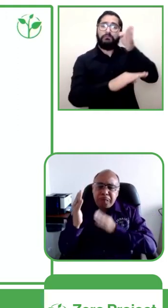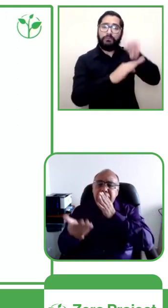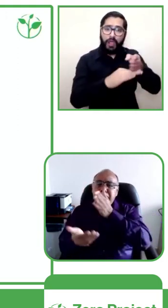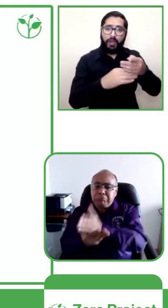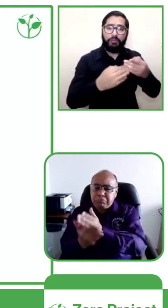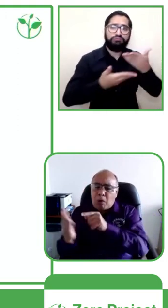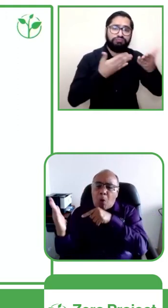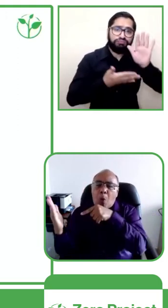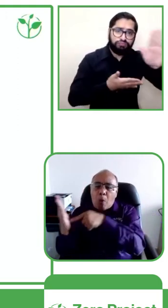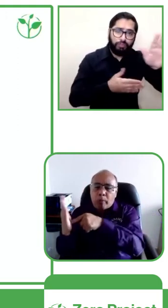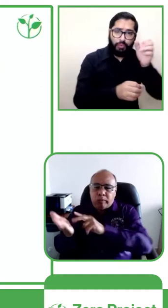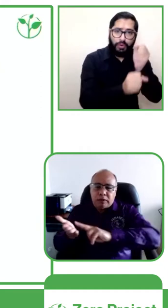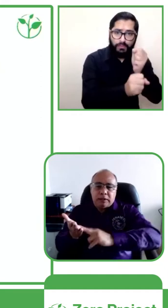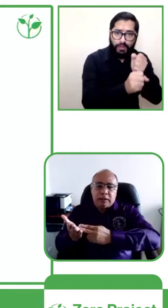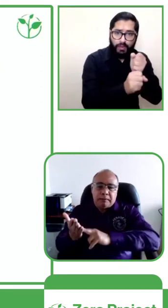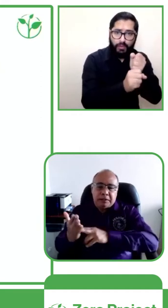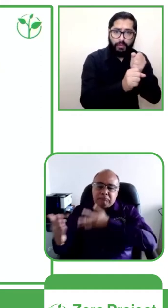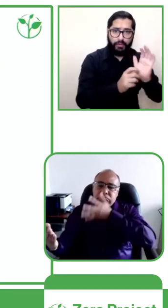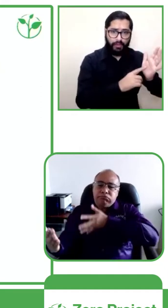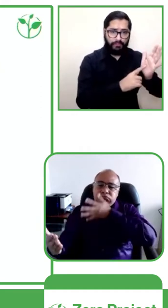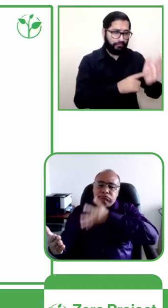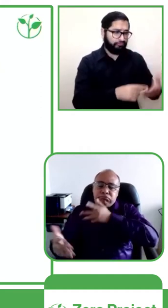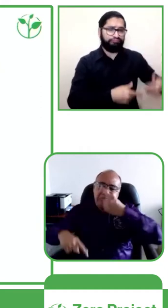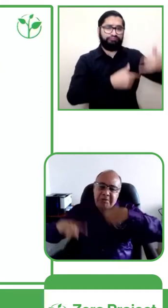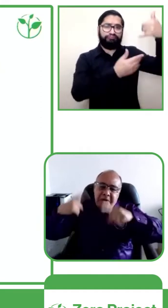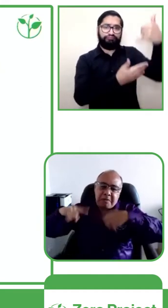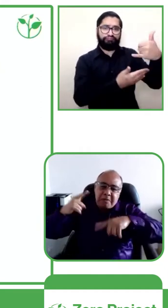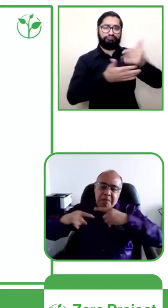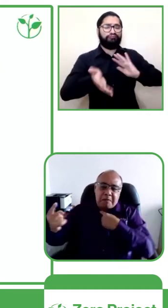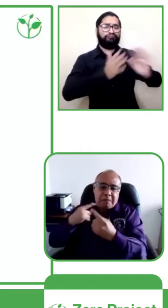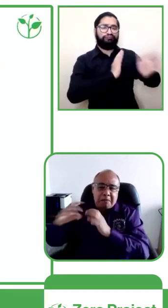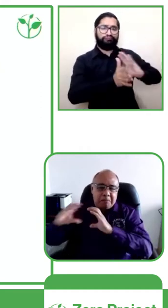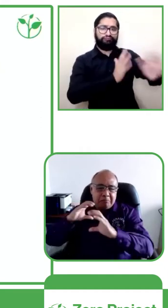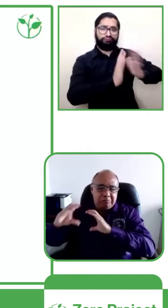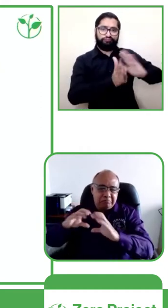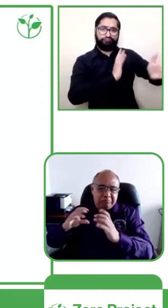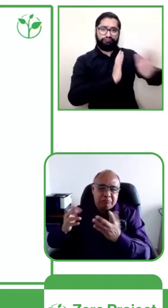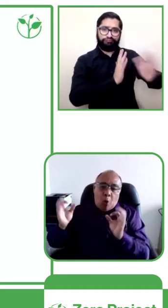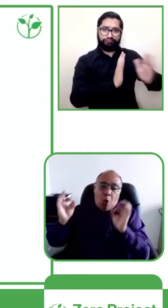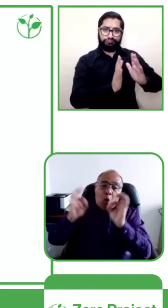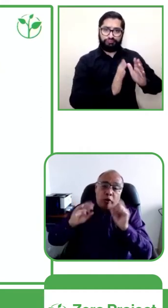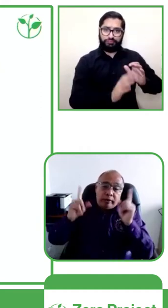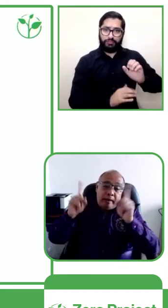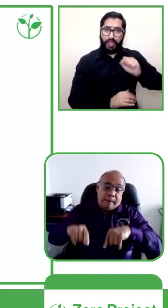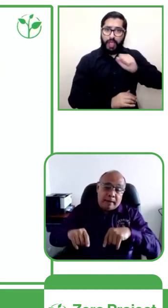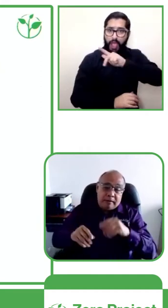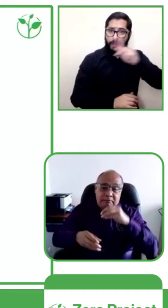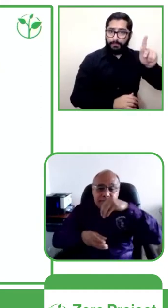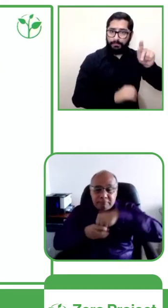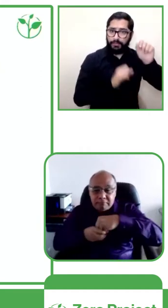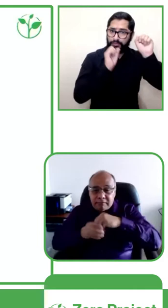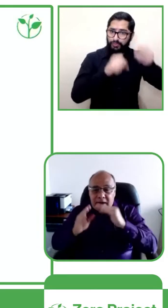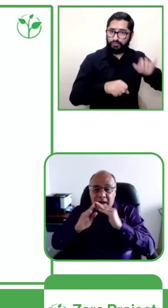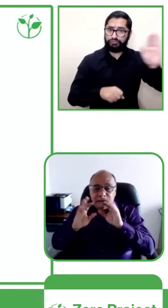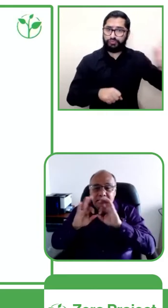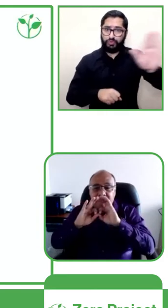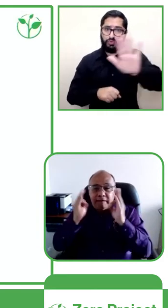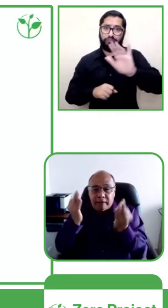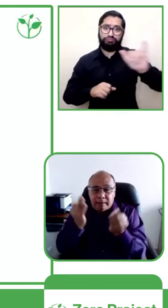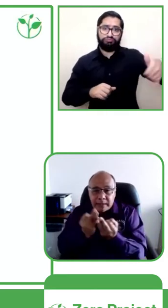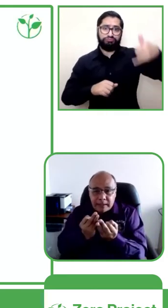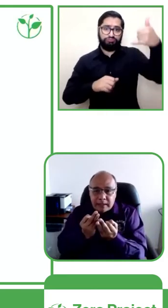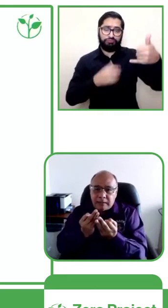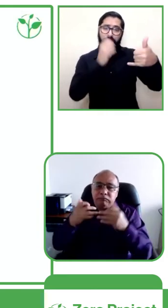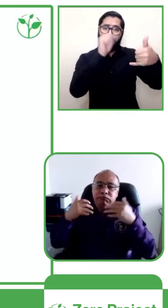interviews using the online interpretation service through the app, the CL app that